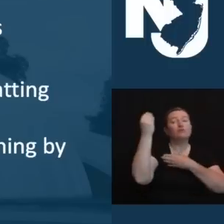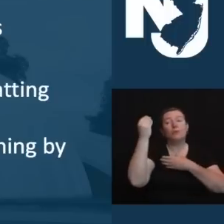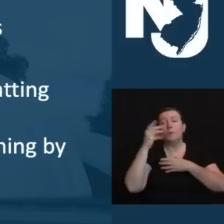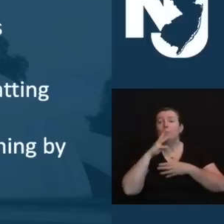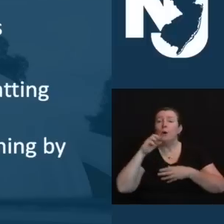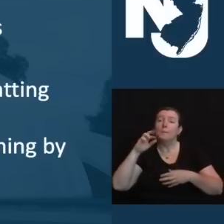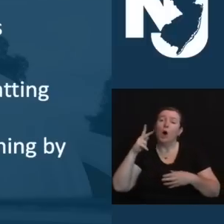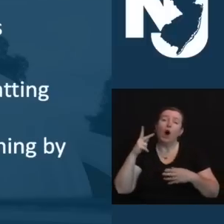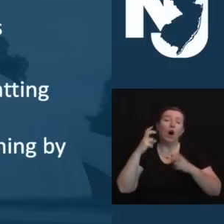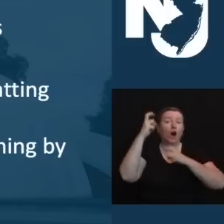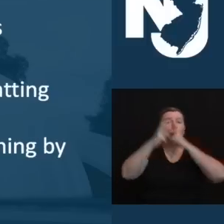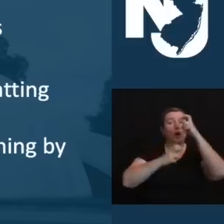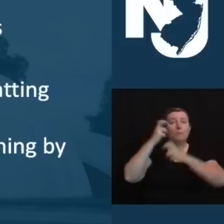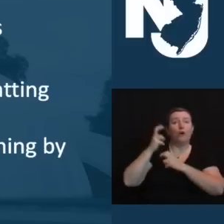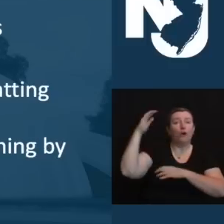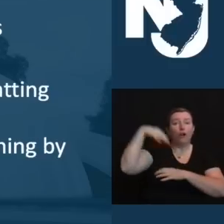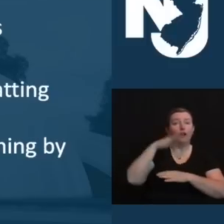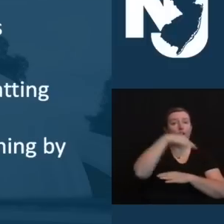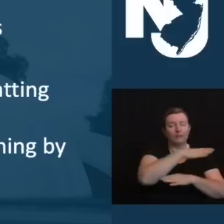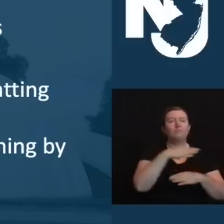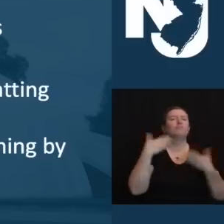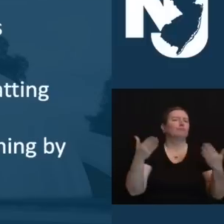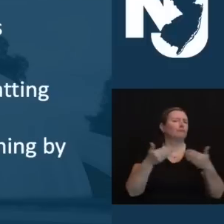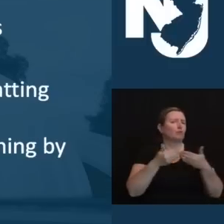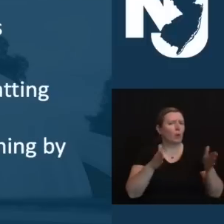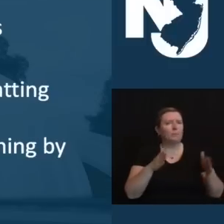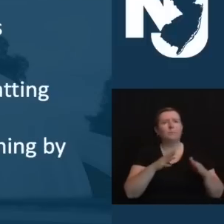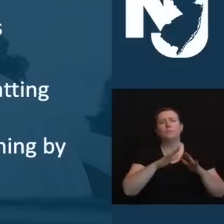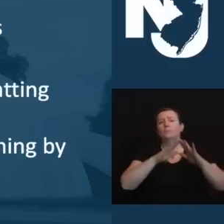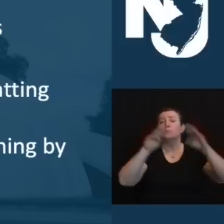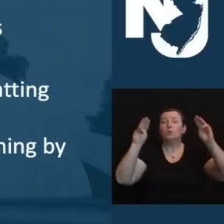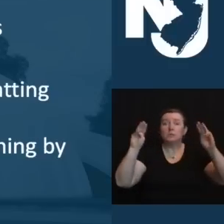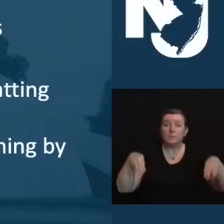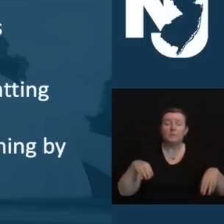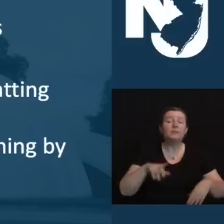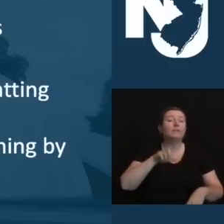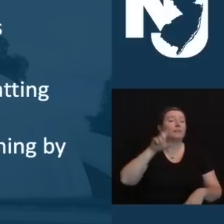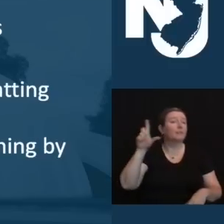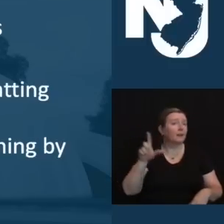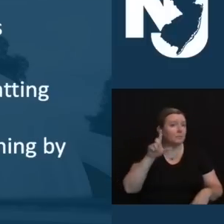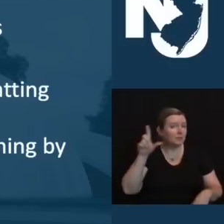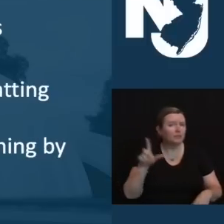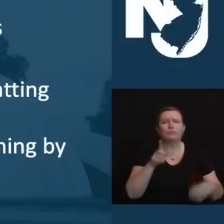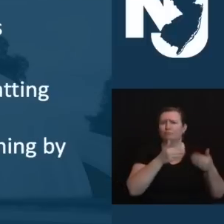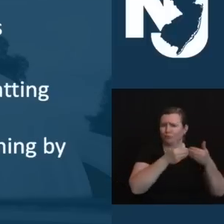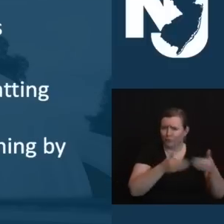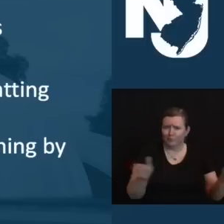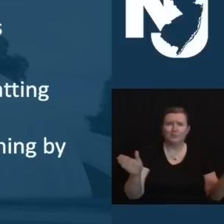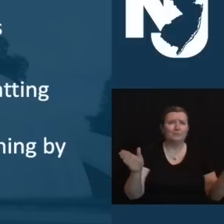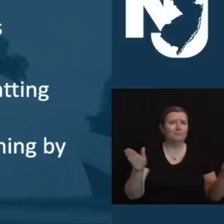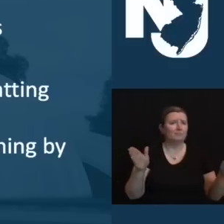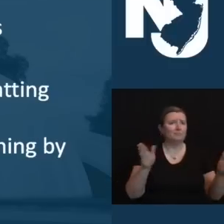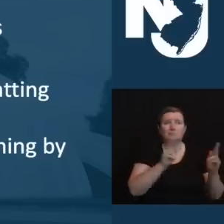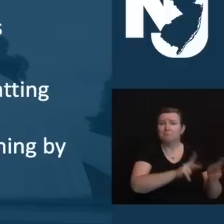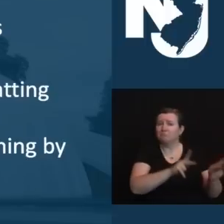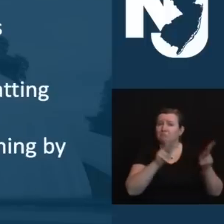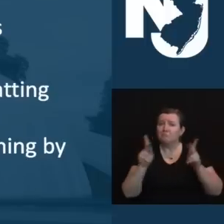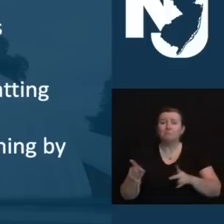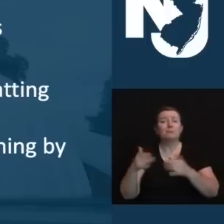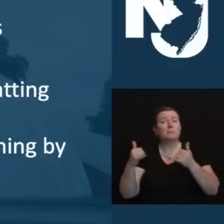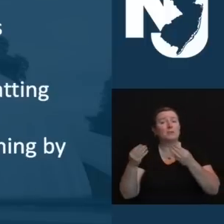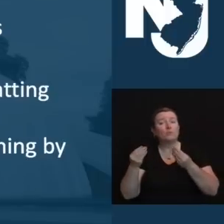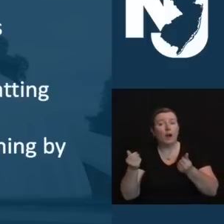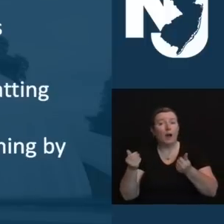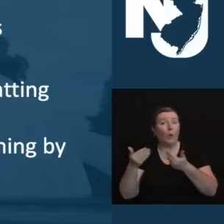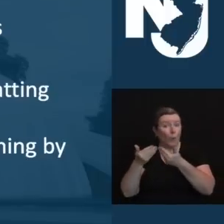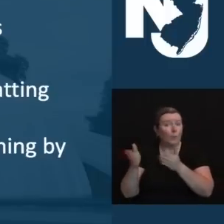recreational facilities. Our museums and libraries may reopen their doors, and our playgrounds are open once again,